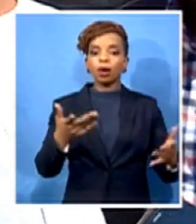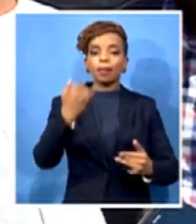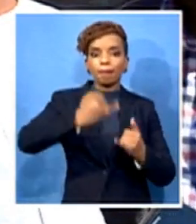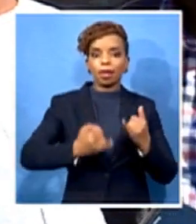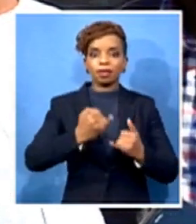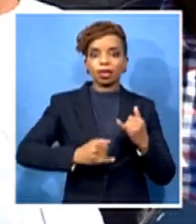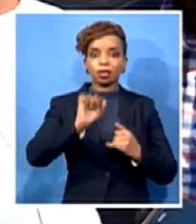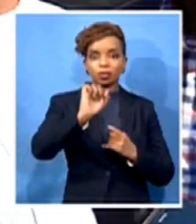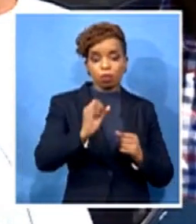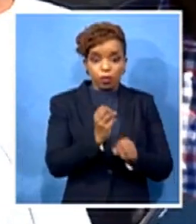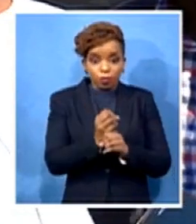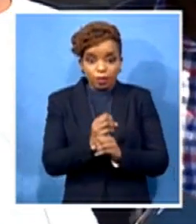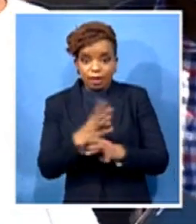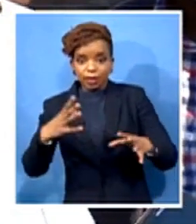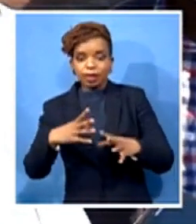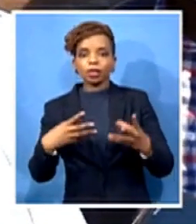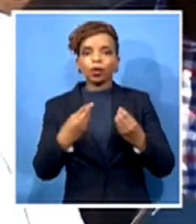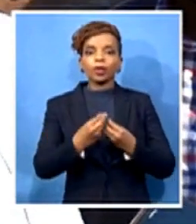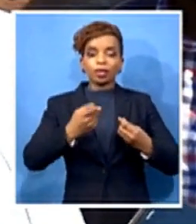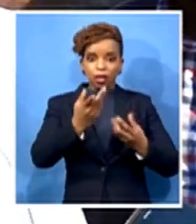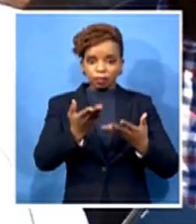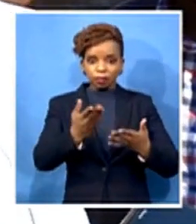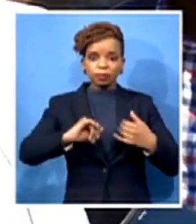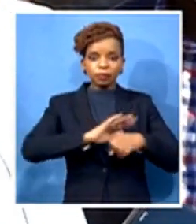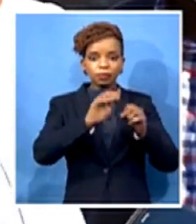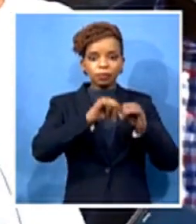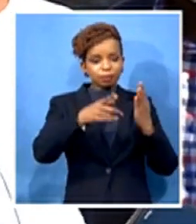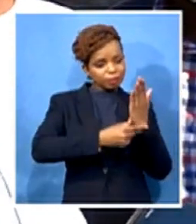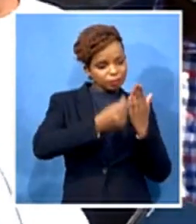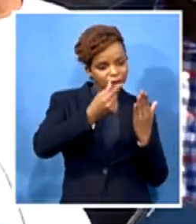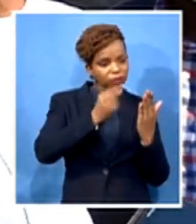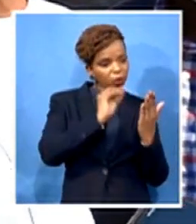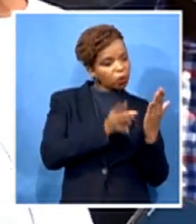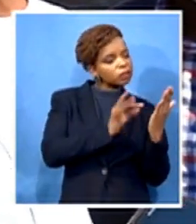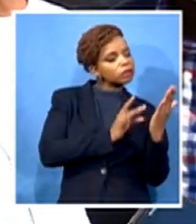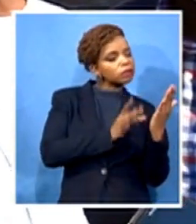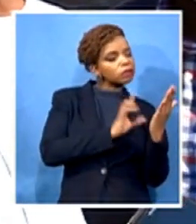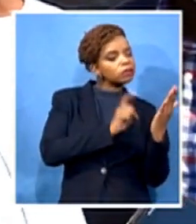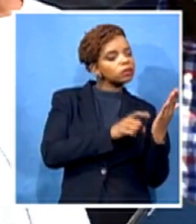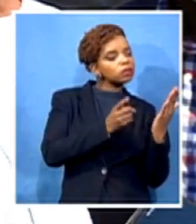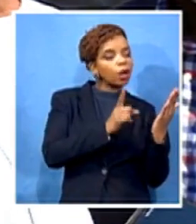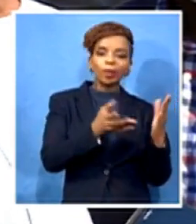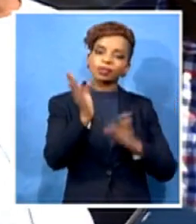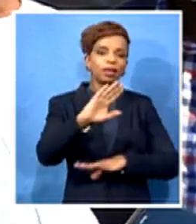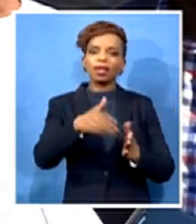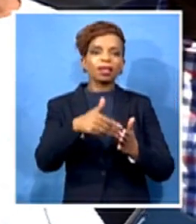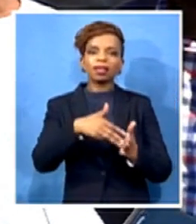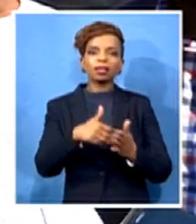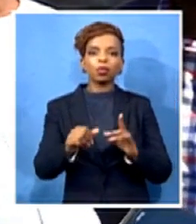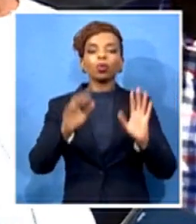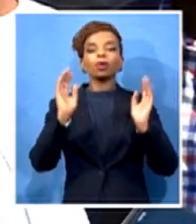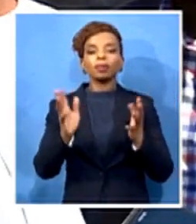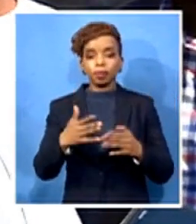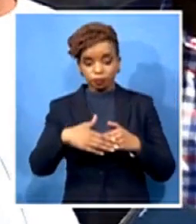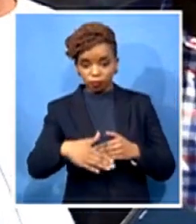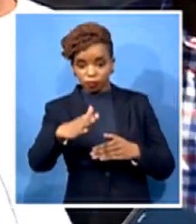of what it is. So we learn as we go on. So after learning from the 8th of June when we started to open, we then ordered the PPEs then. So